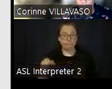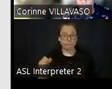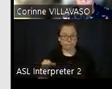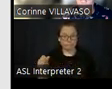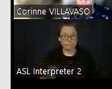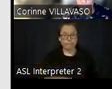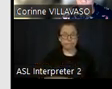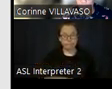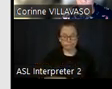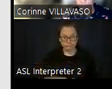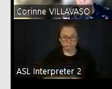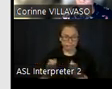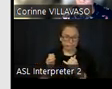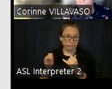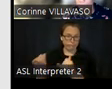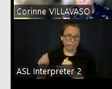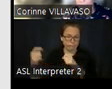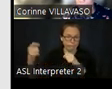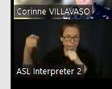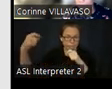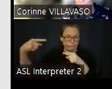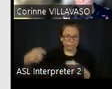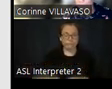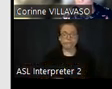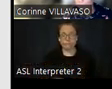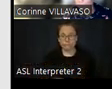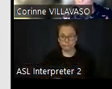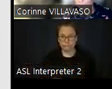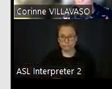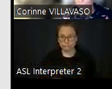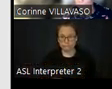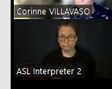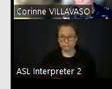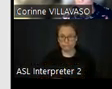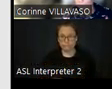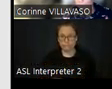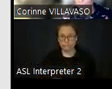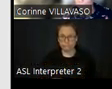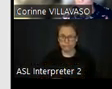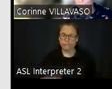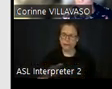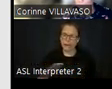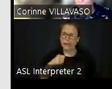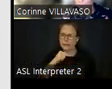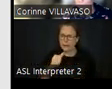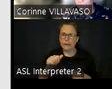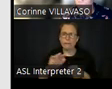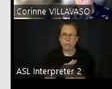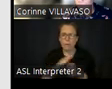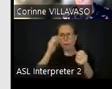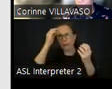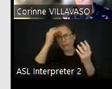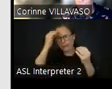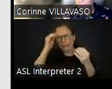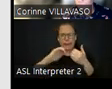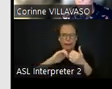I thought of the same thing, but because it wasn't finalized and I hadn't thought through it, how to do that,